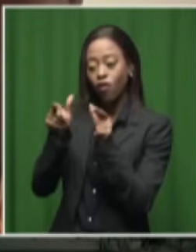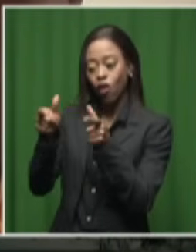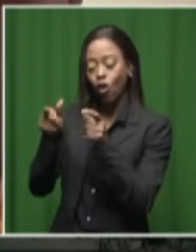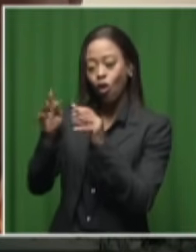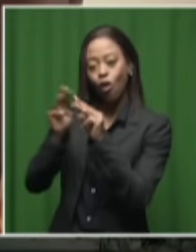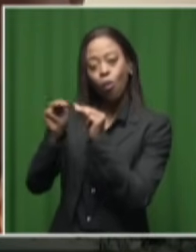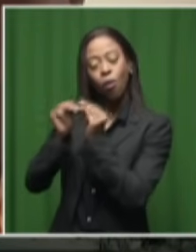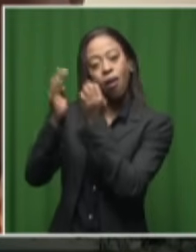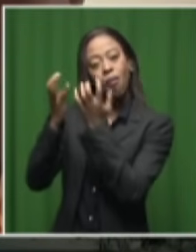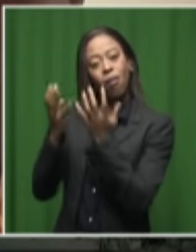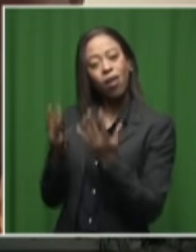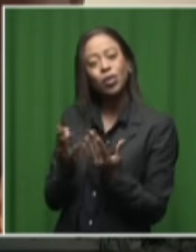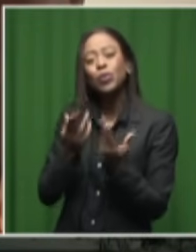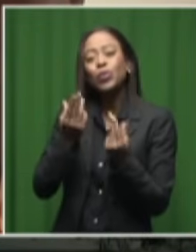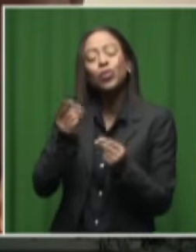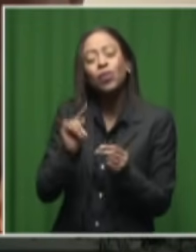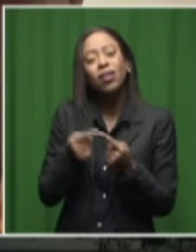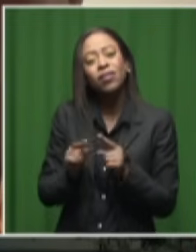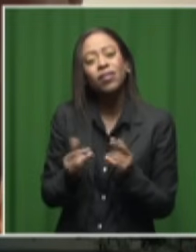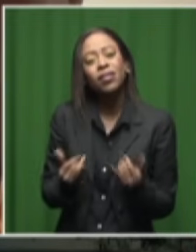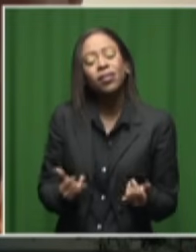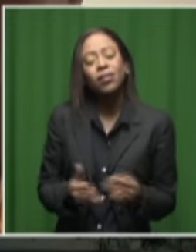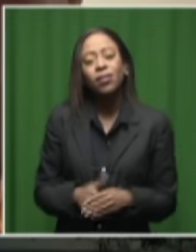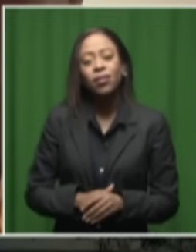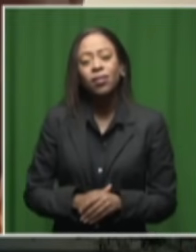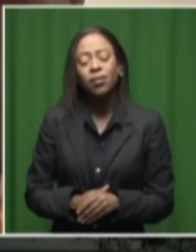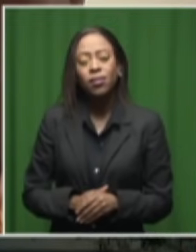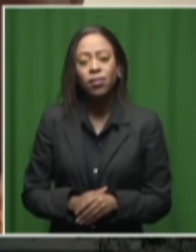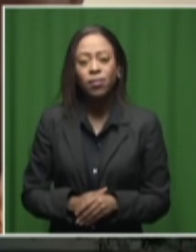those, what are you going to do differently?